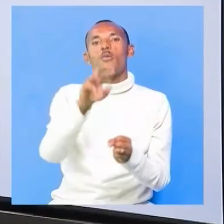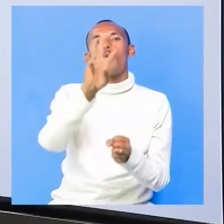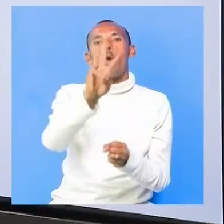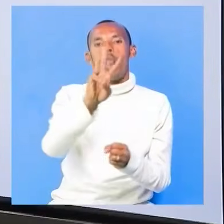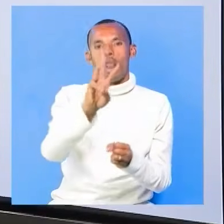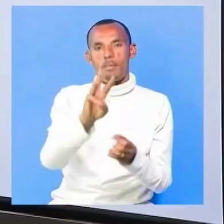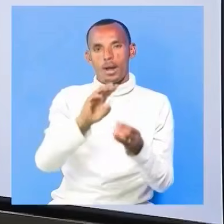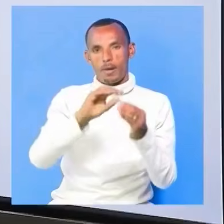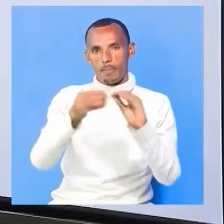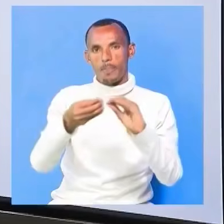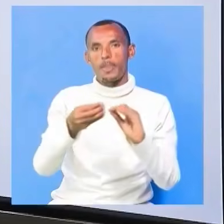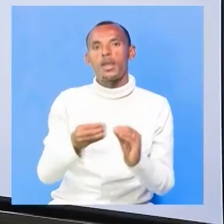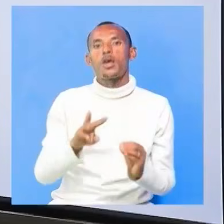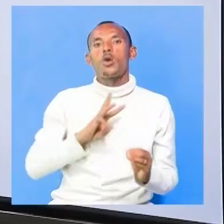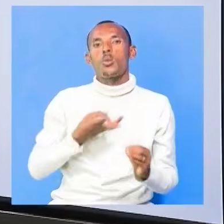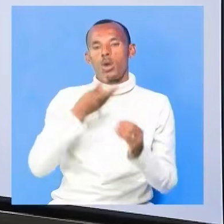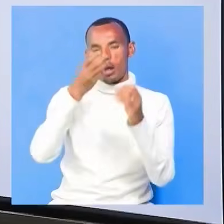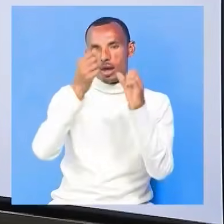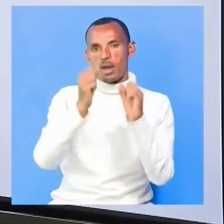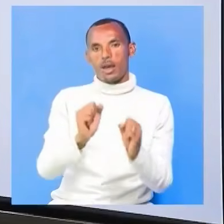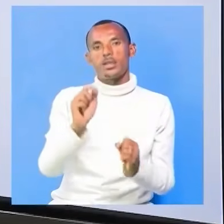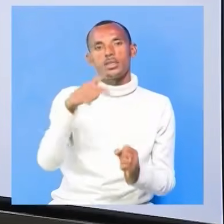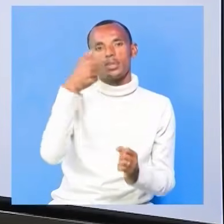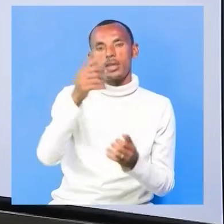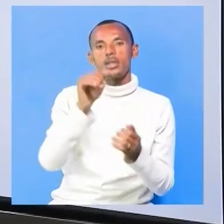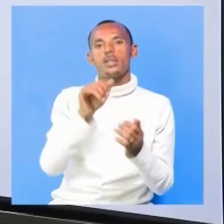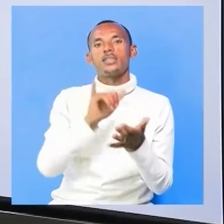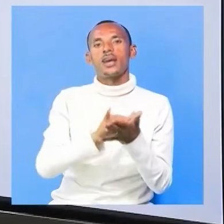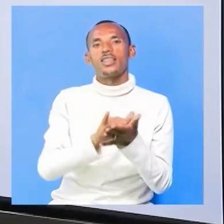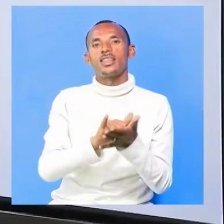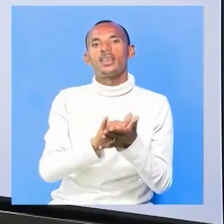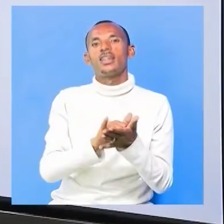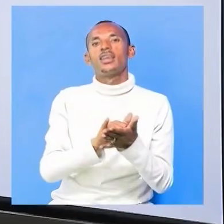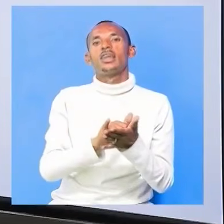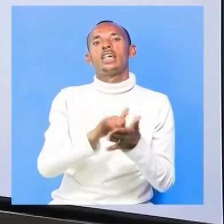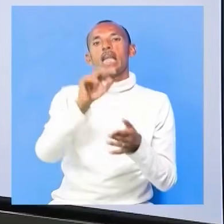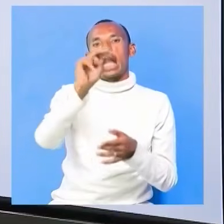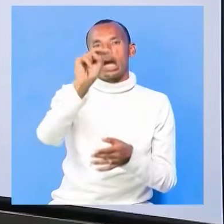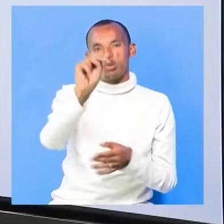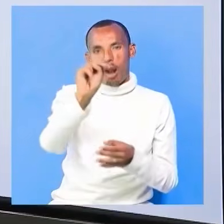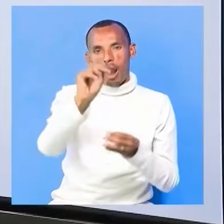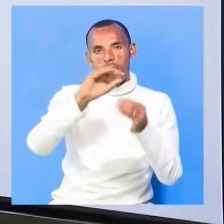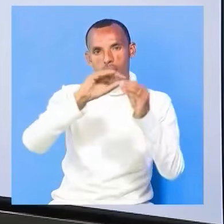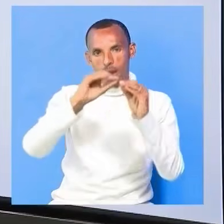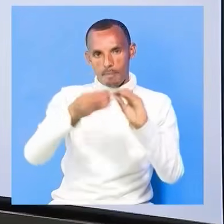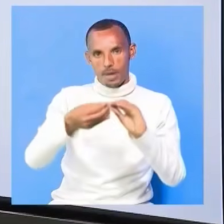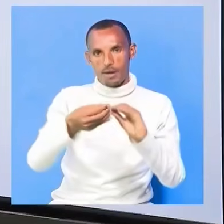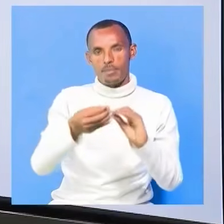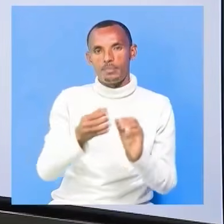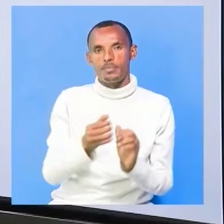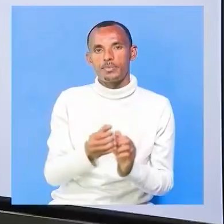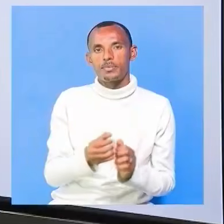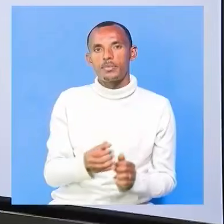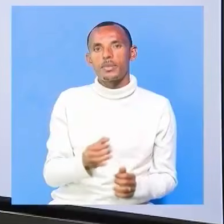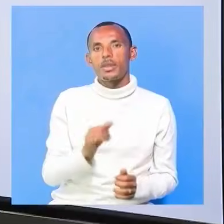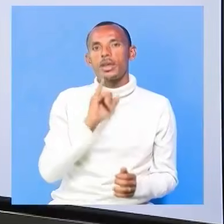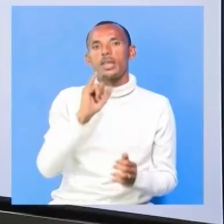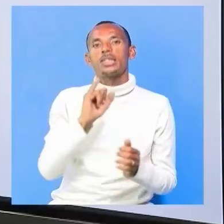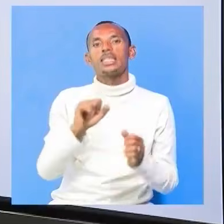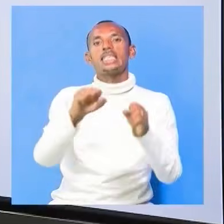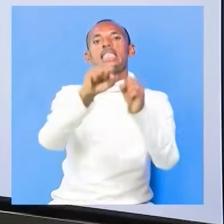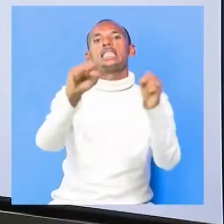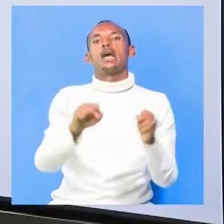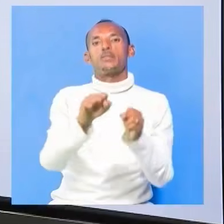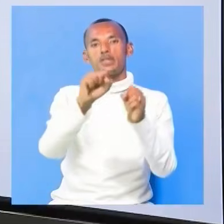number. So, we can say that natural number or the set of natural number is